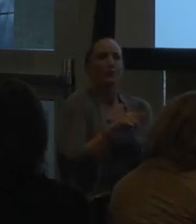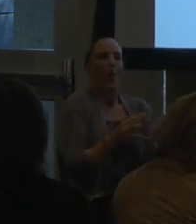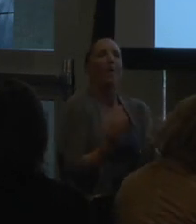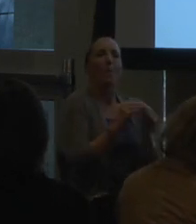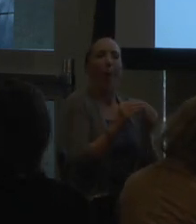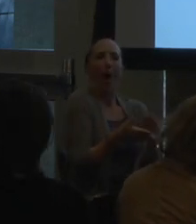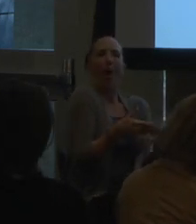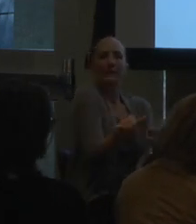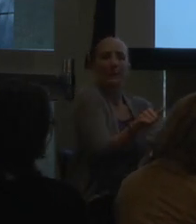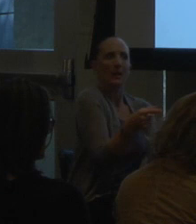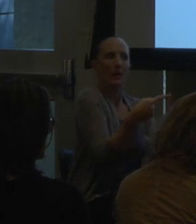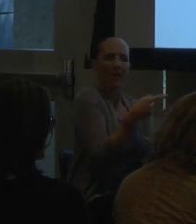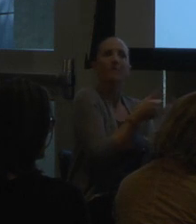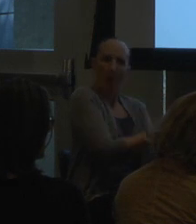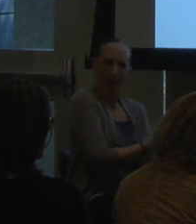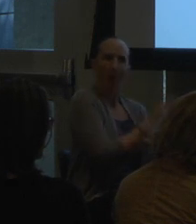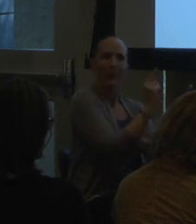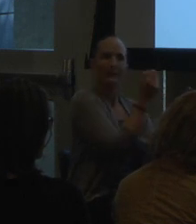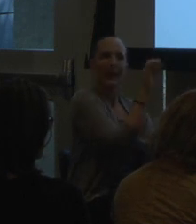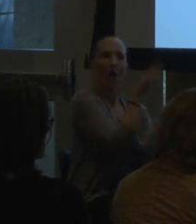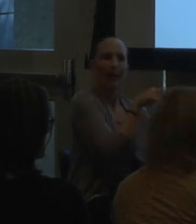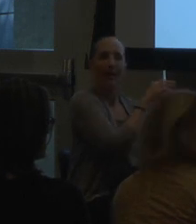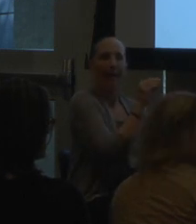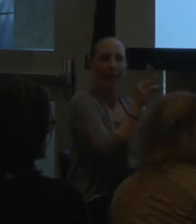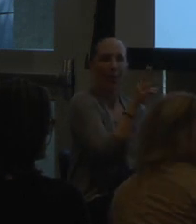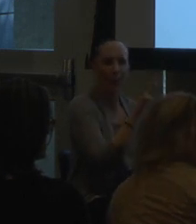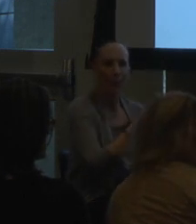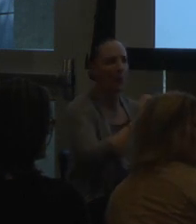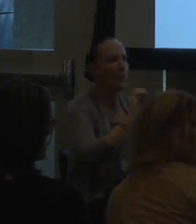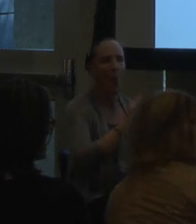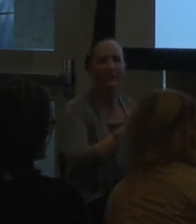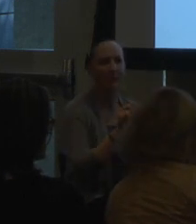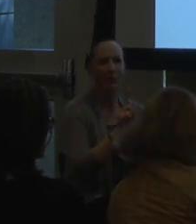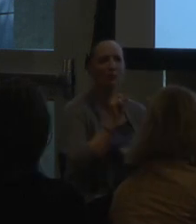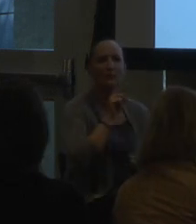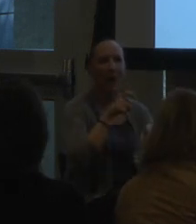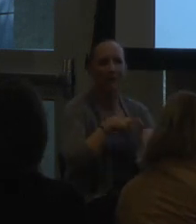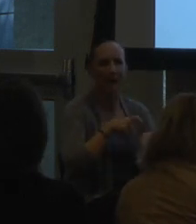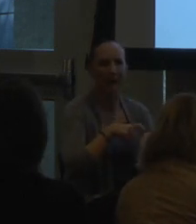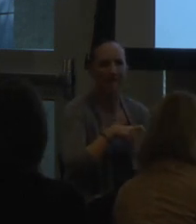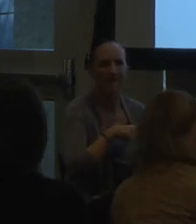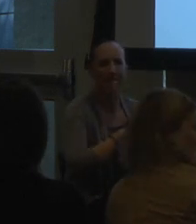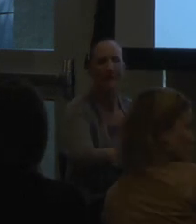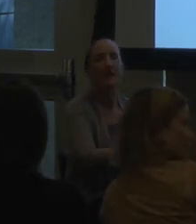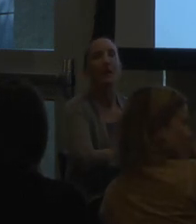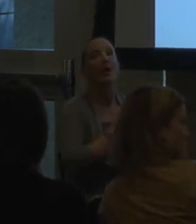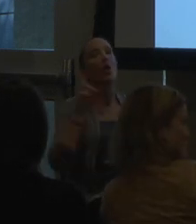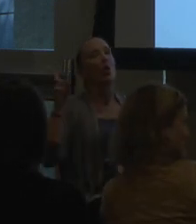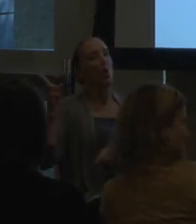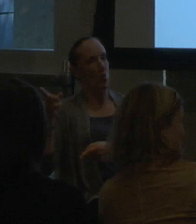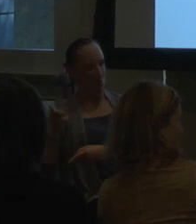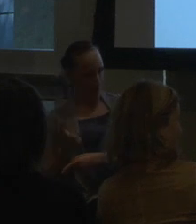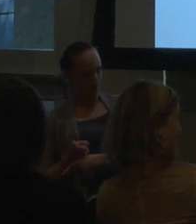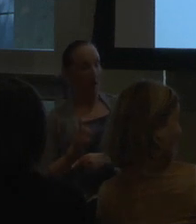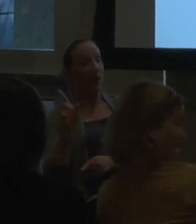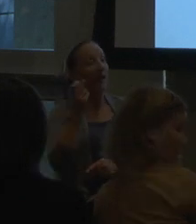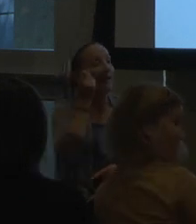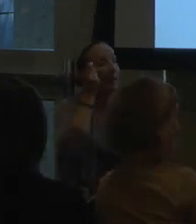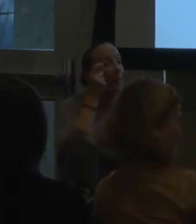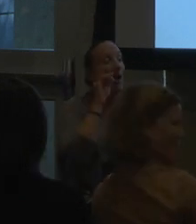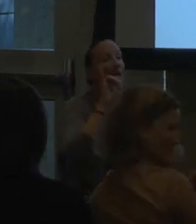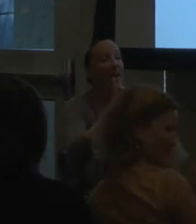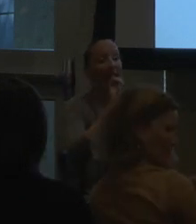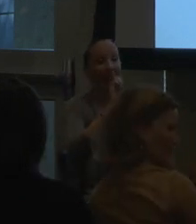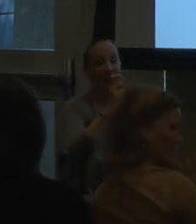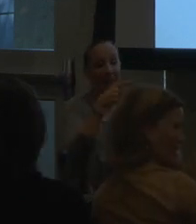Wu results, right, with no difference in the response times? Right. So one thing to keep in mind, the